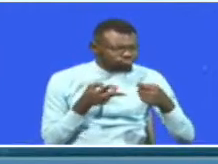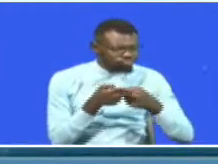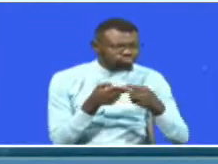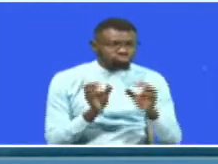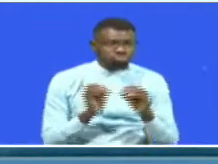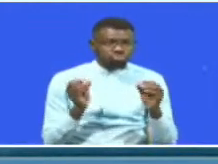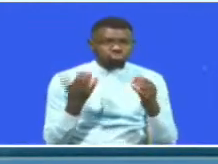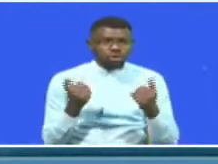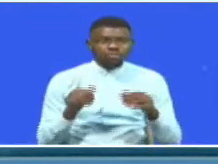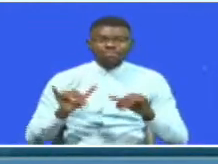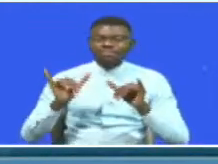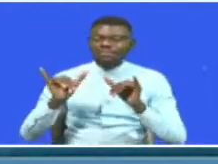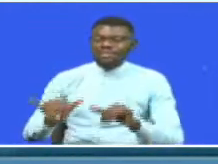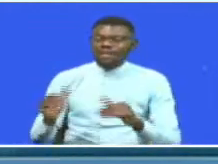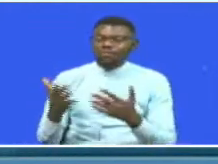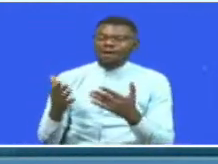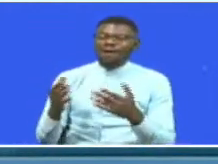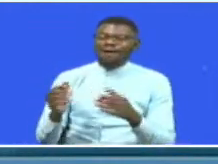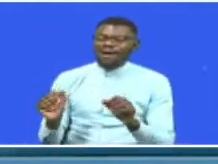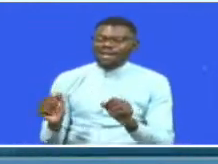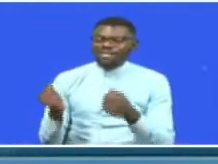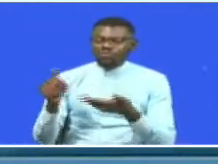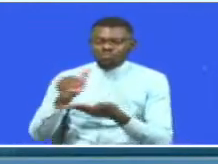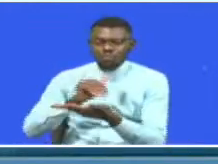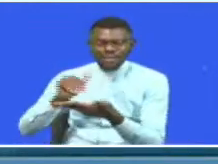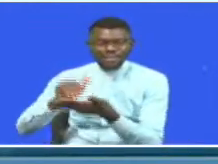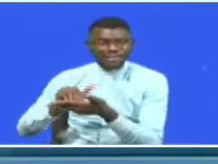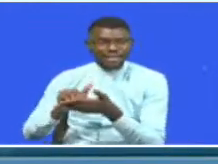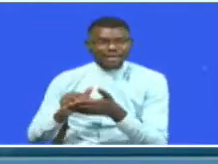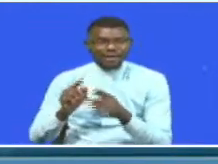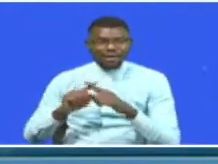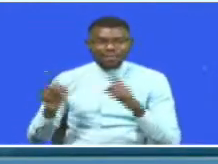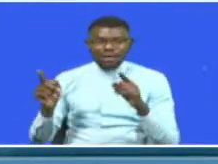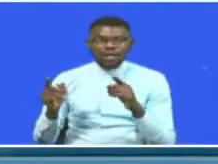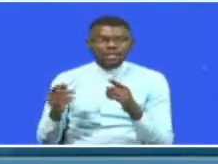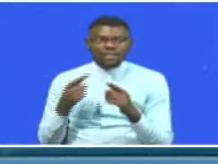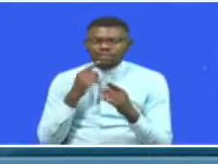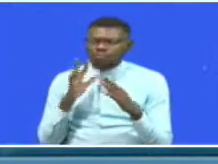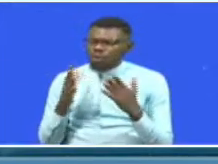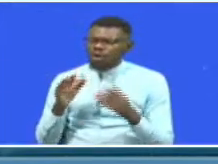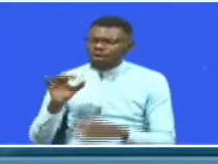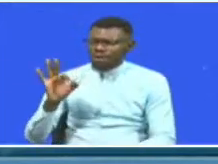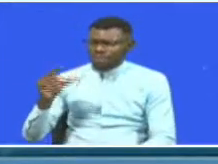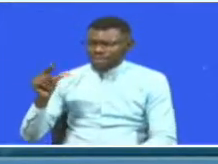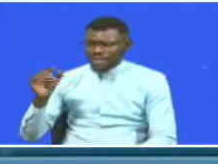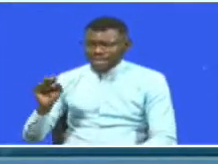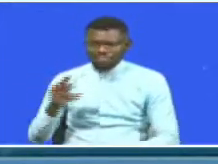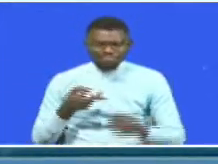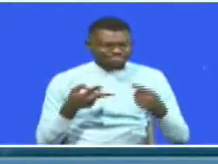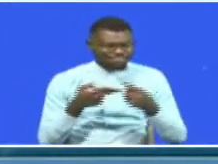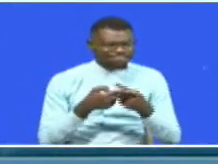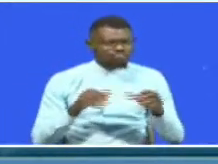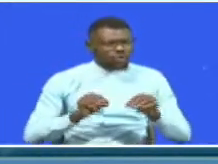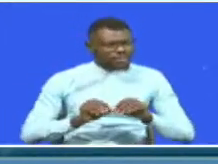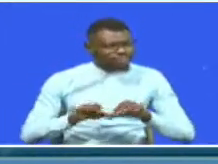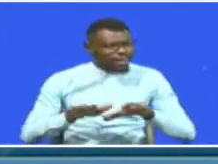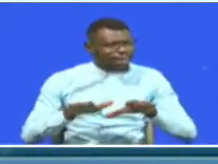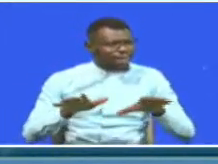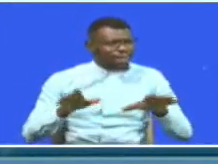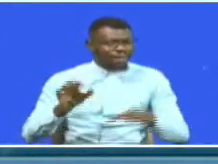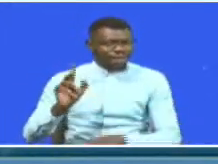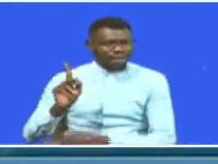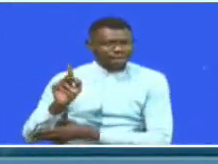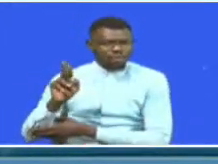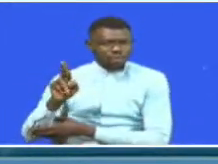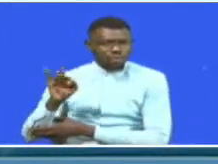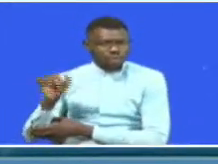at the Kabeuye Rescue Center. The outlawed FGM is rampant among the Kuria community and is commonly